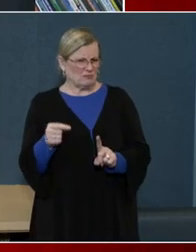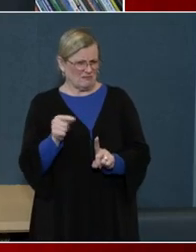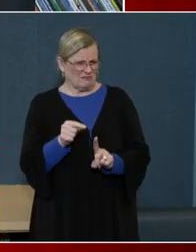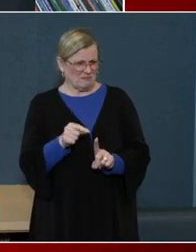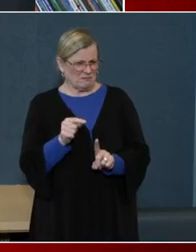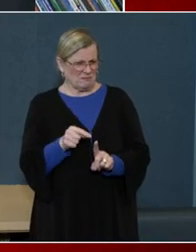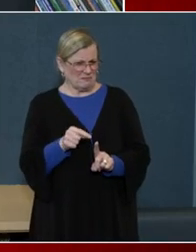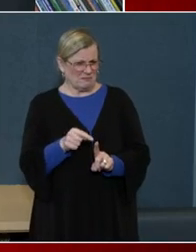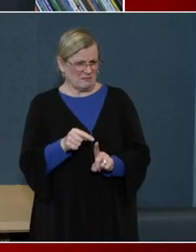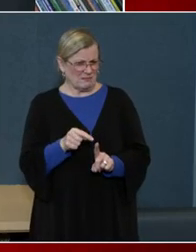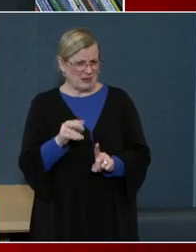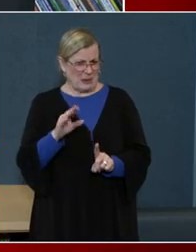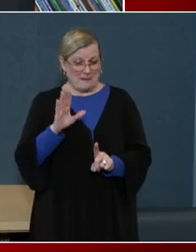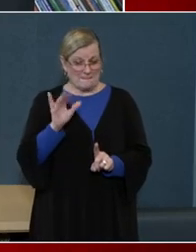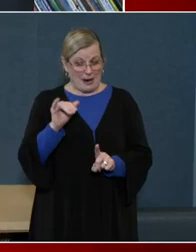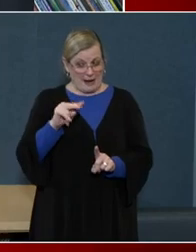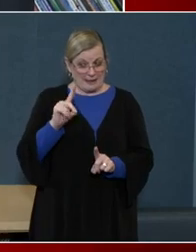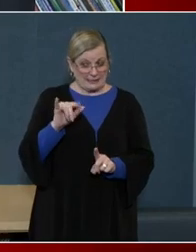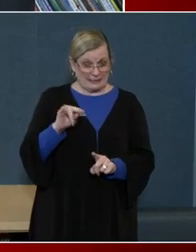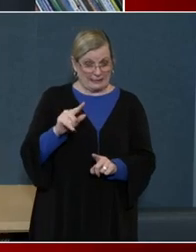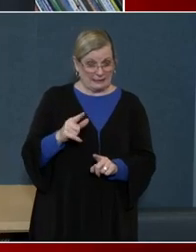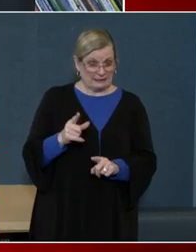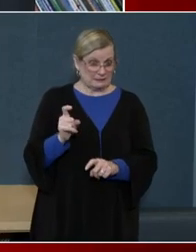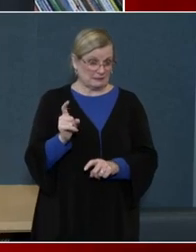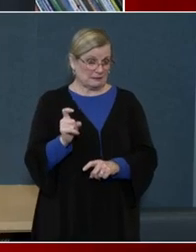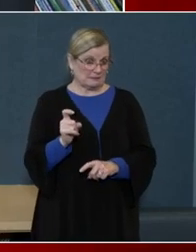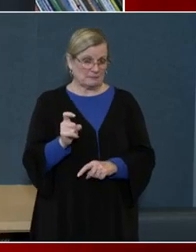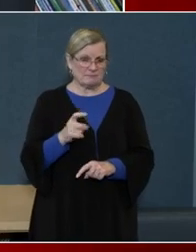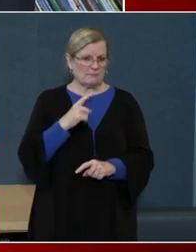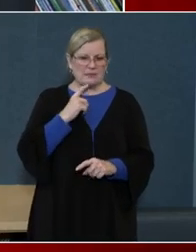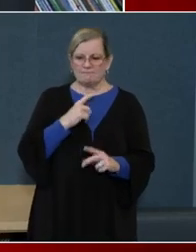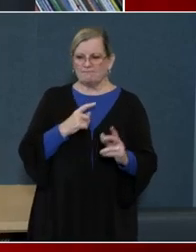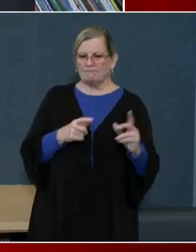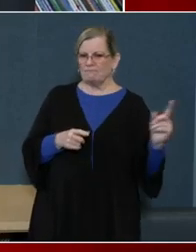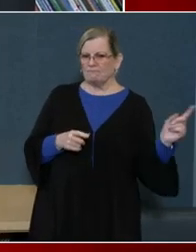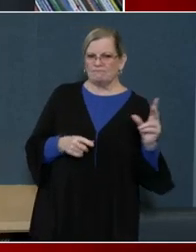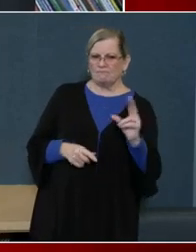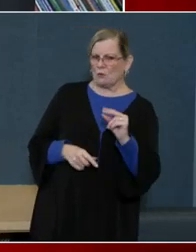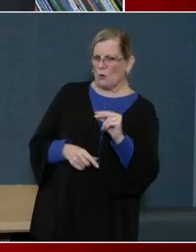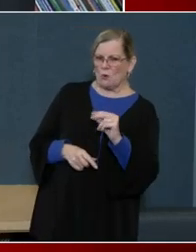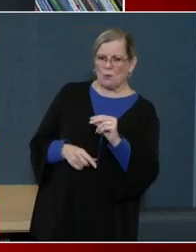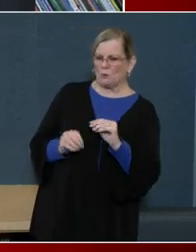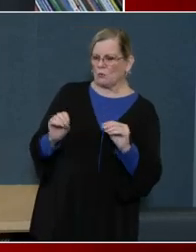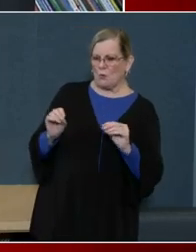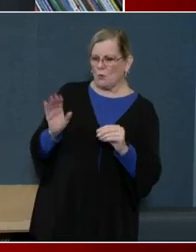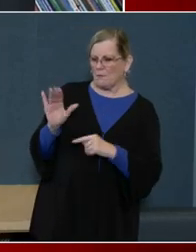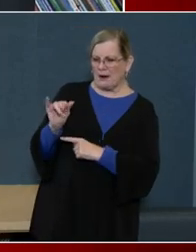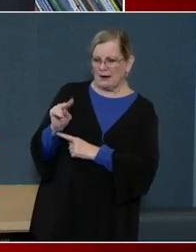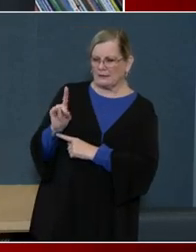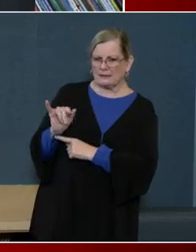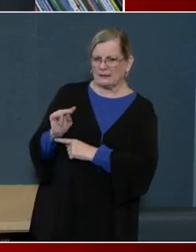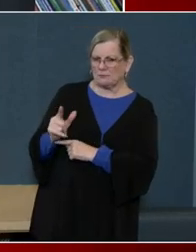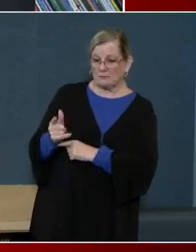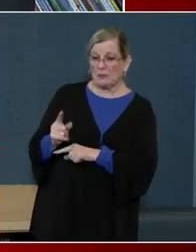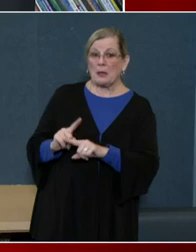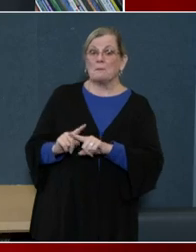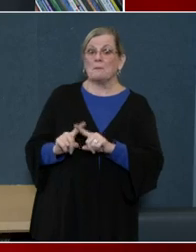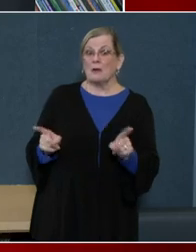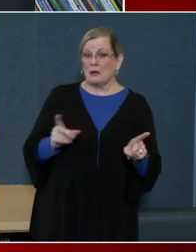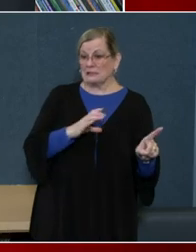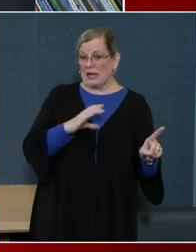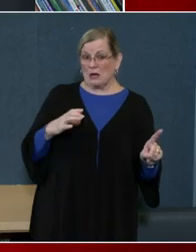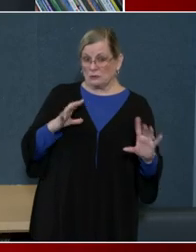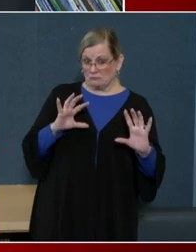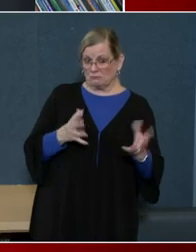that? As a matter of law, there's nothing binding. However, I think the council expressing this opinion, which I expect it will